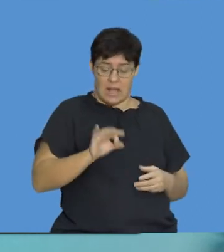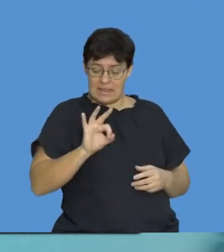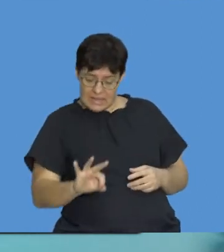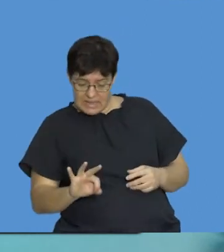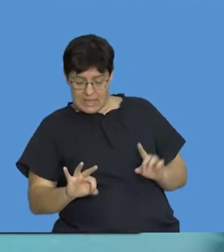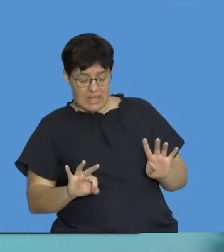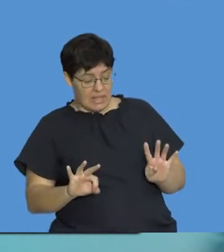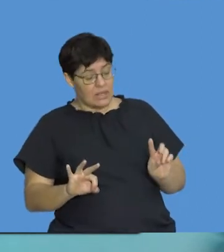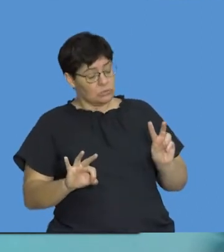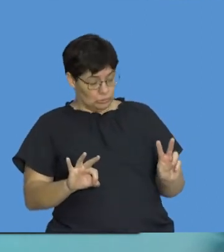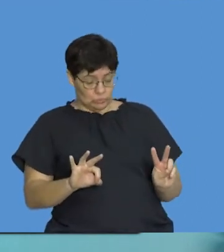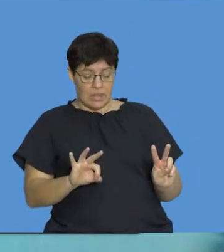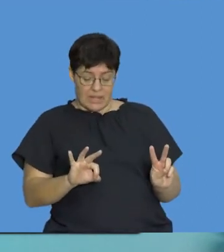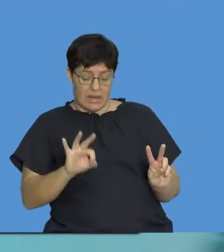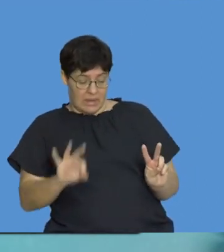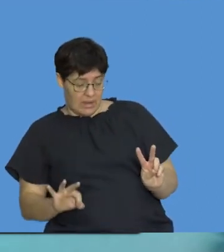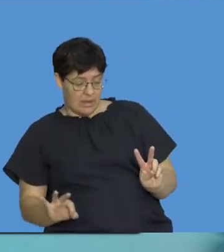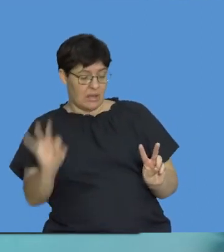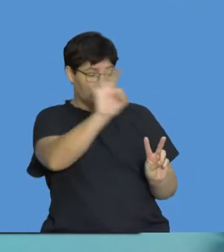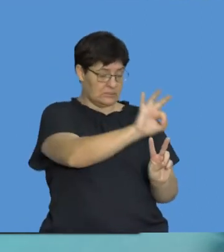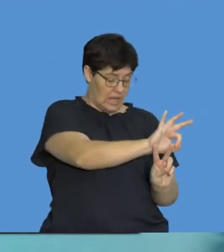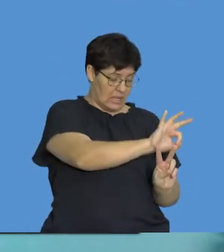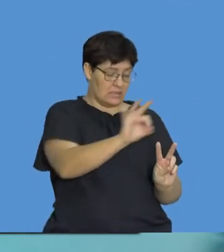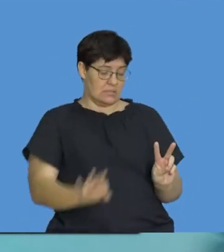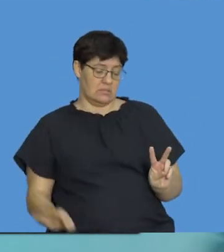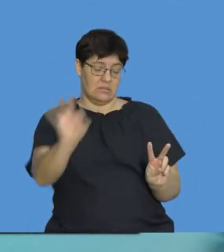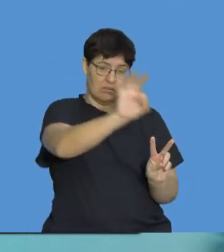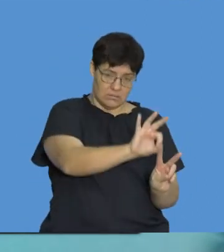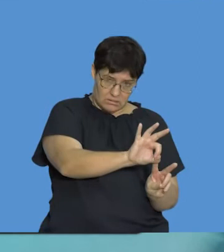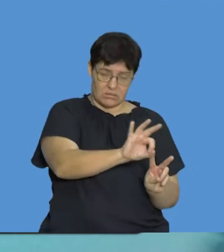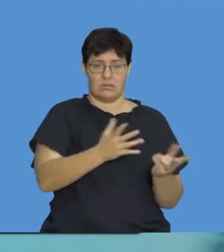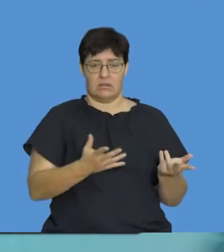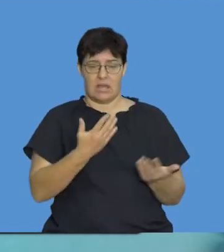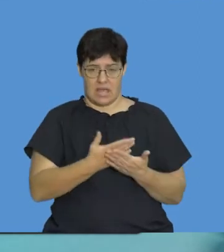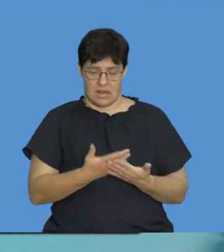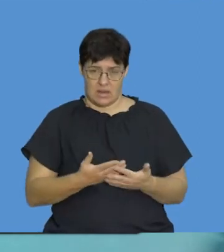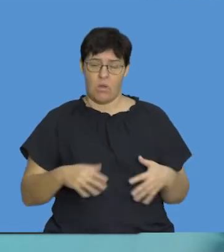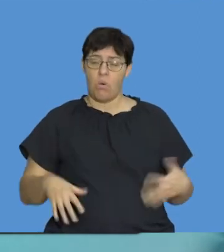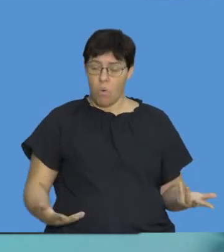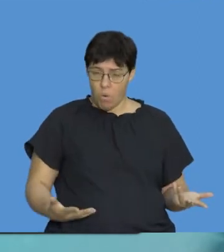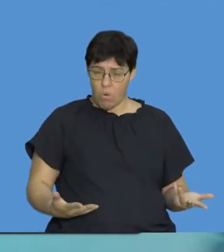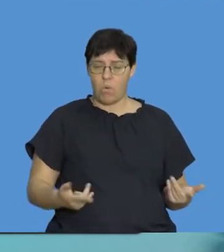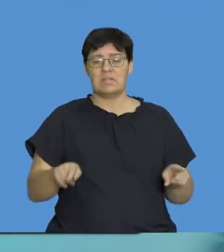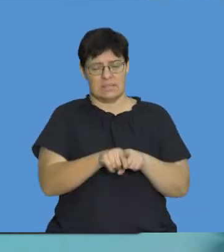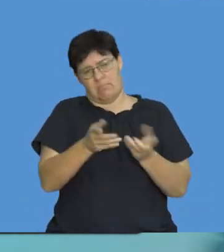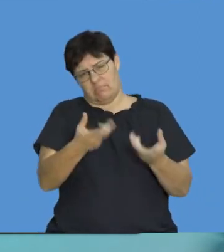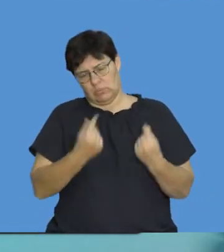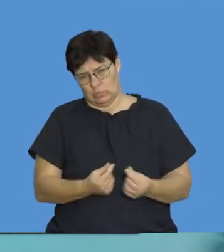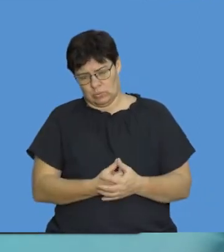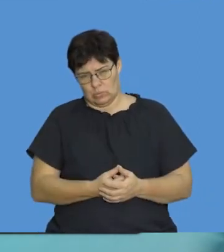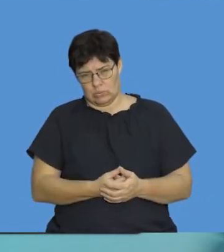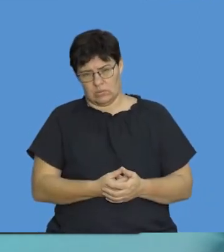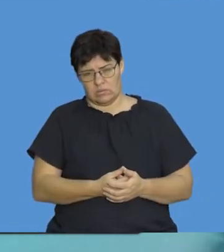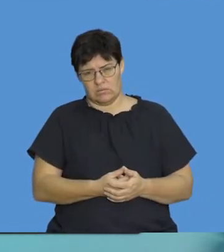term and multiply it by every term in the binomial, or you can do it the way I'm doing it. So